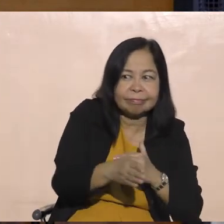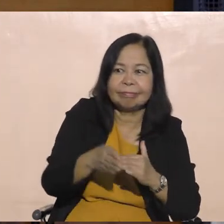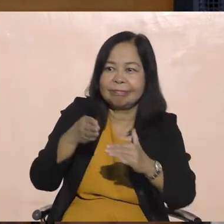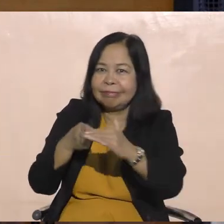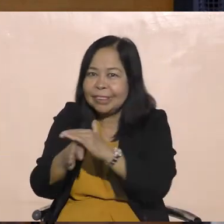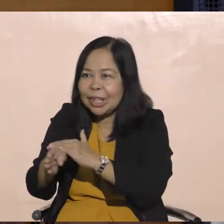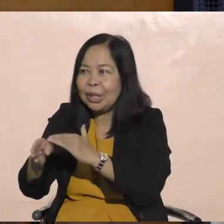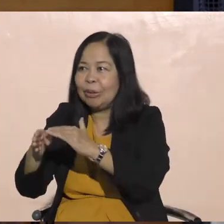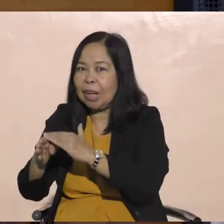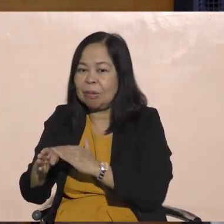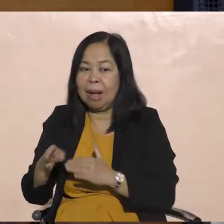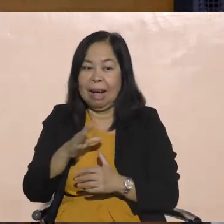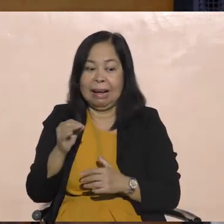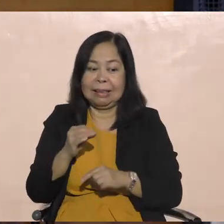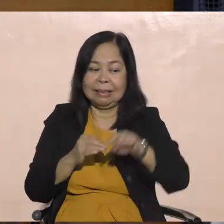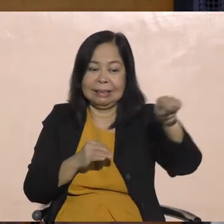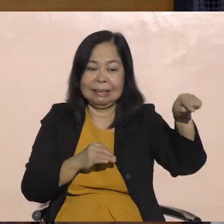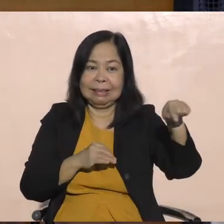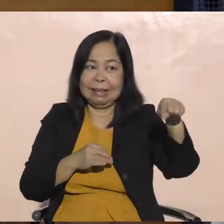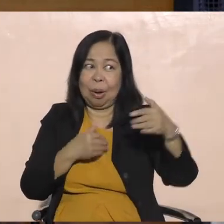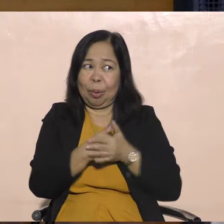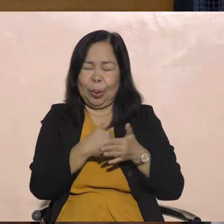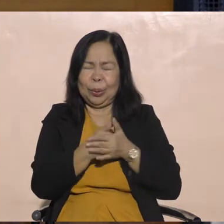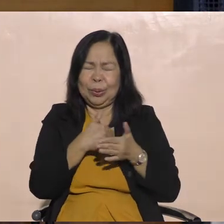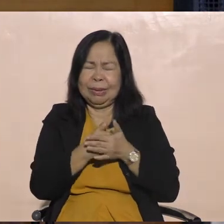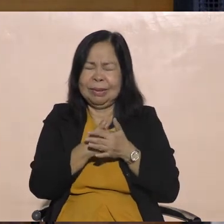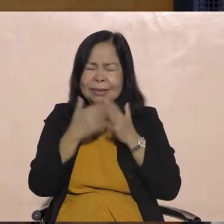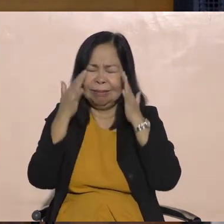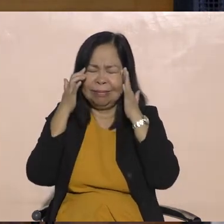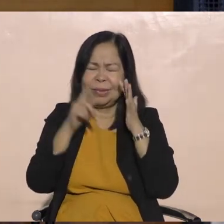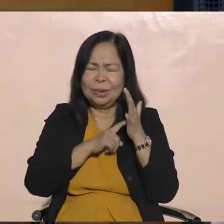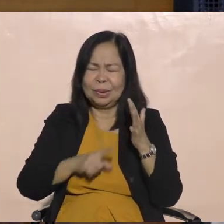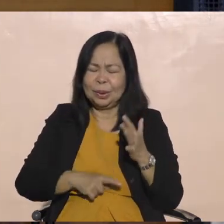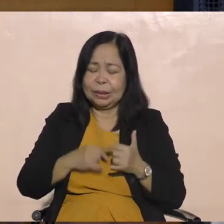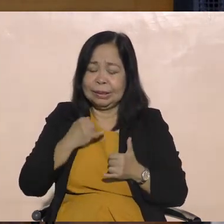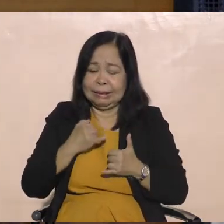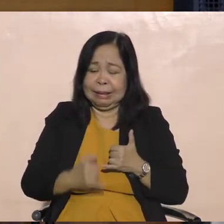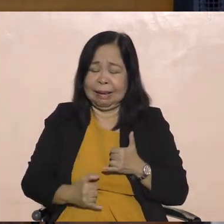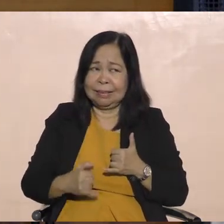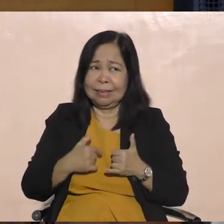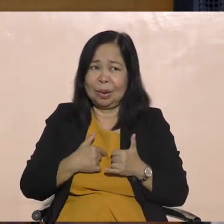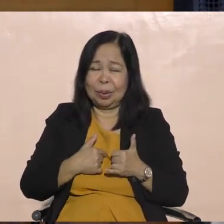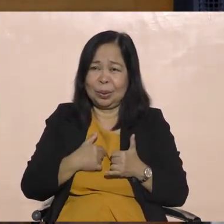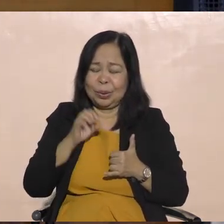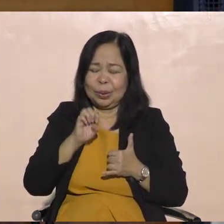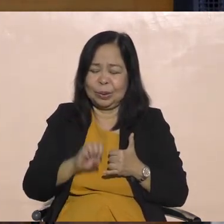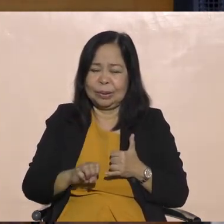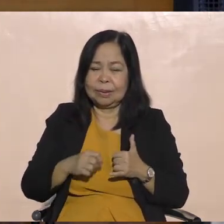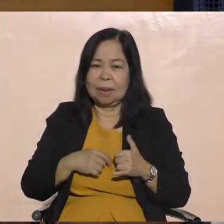his last stance. Nangandam na sa makaigsunan kay, "Wana, mao na gini, katapusan na ni." But to his